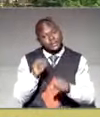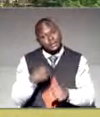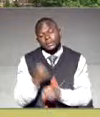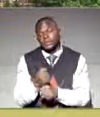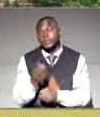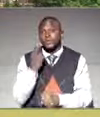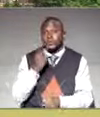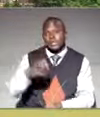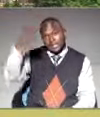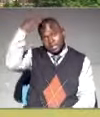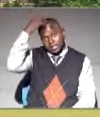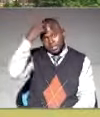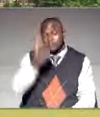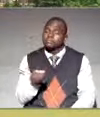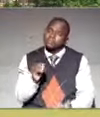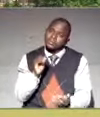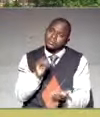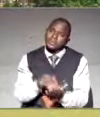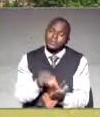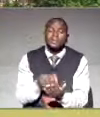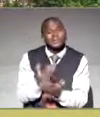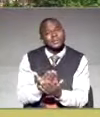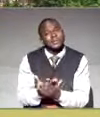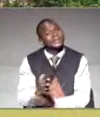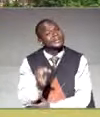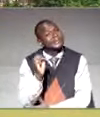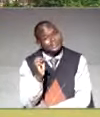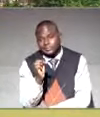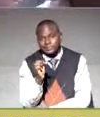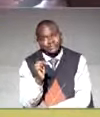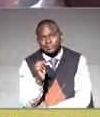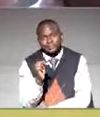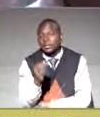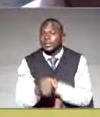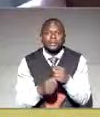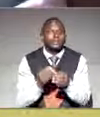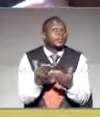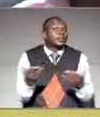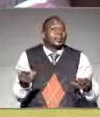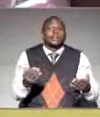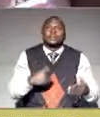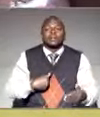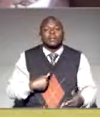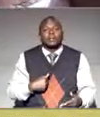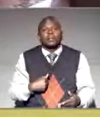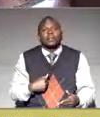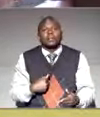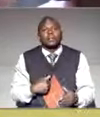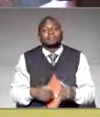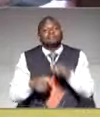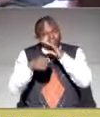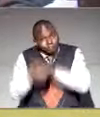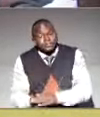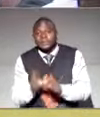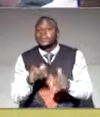Chiteta waki yadirwamu w'emyaka munana mingi tosobola kwekubira ngeri eyo